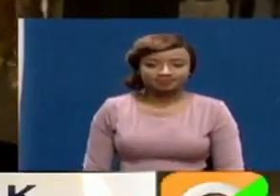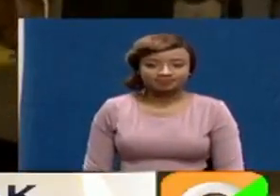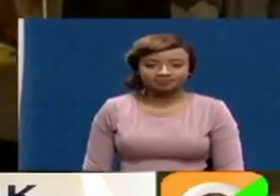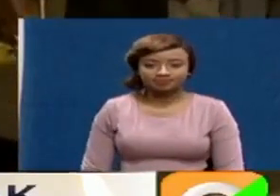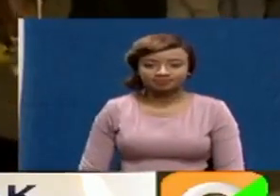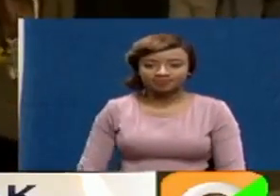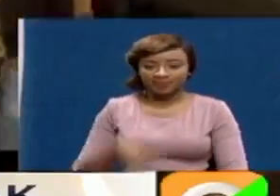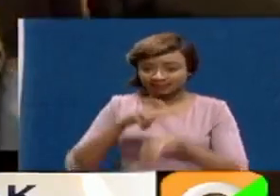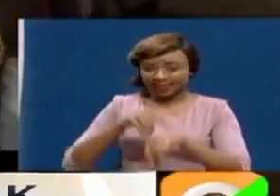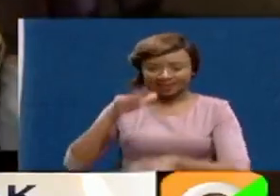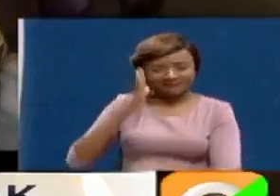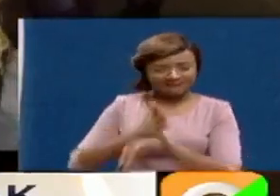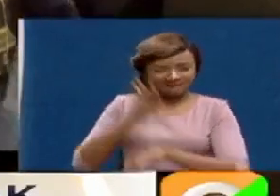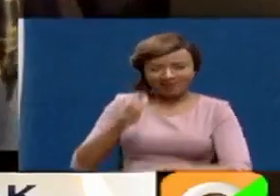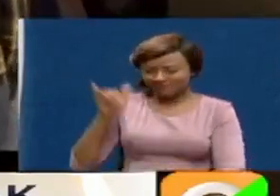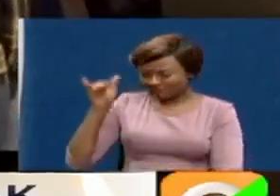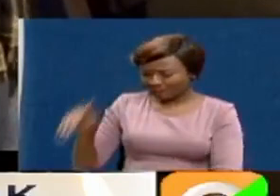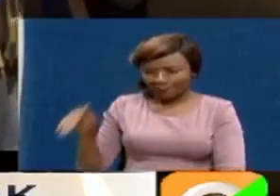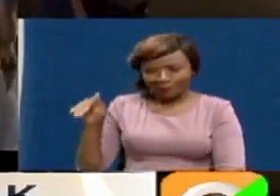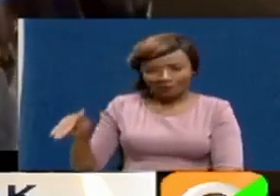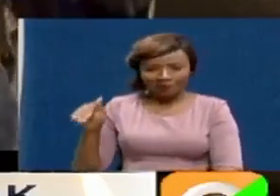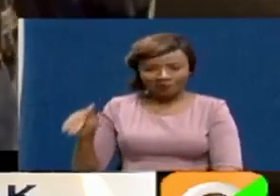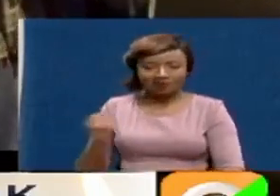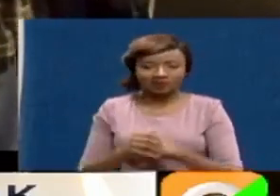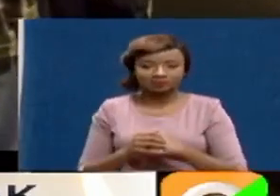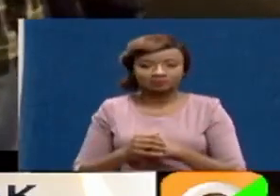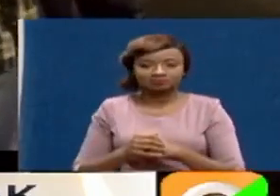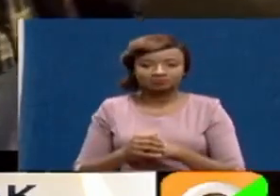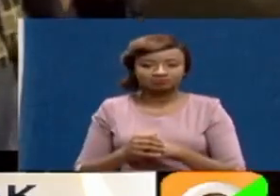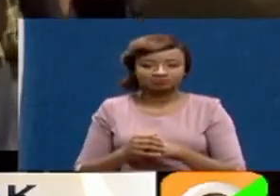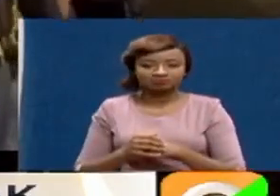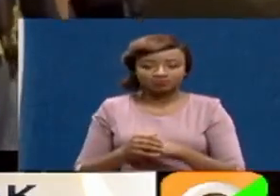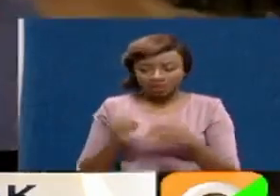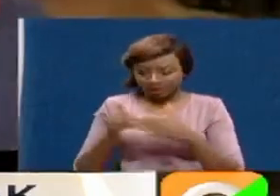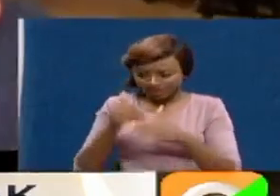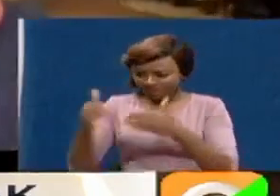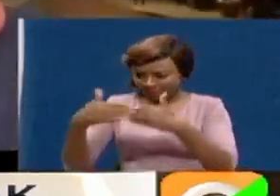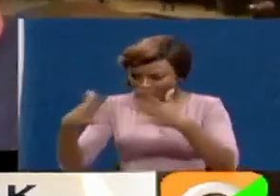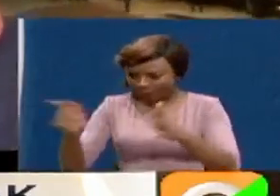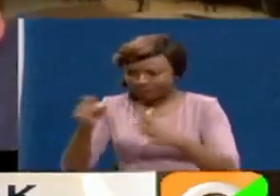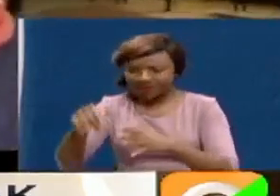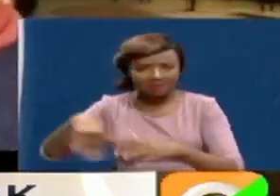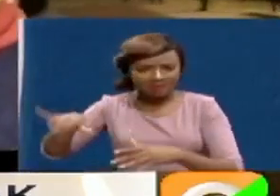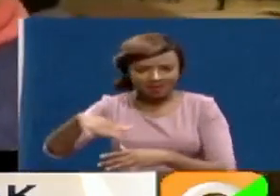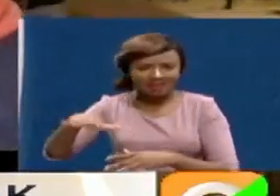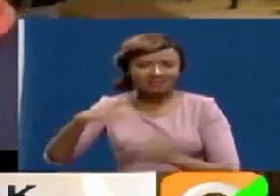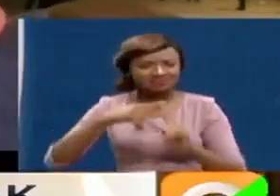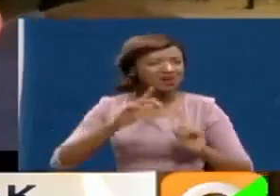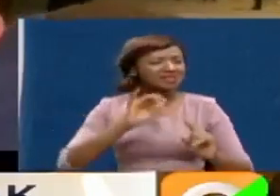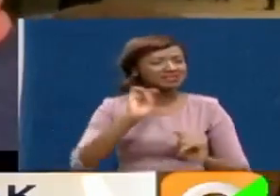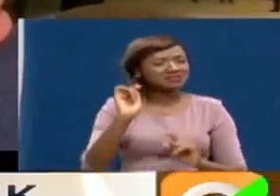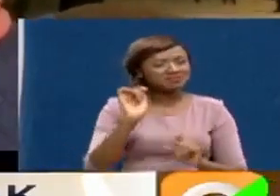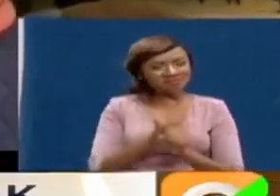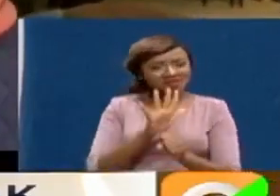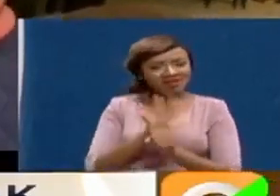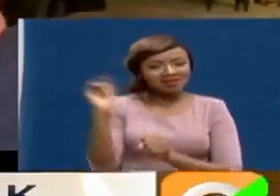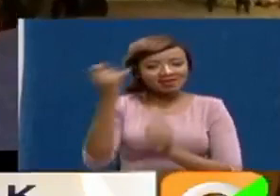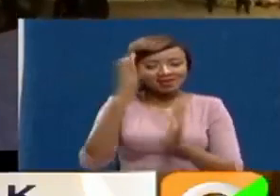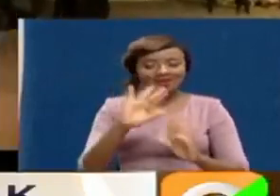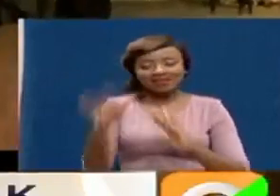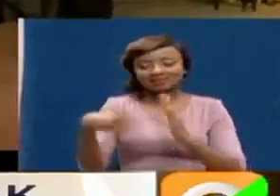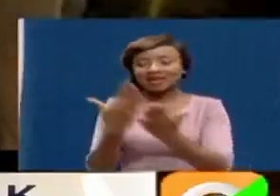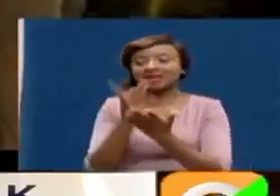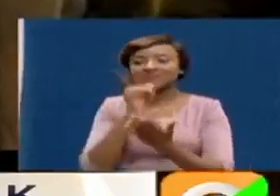5 a.m. Wednesday, just before the gates to the Kabarak grounds opened, hundreds of Kenyans had already made their way here. Bracing